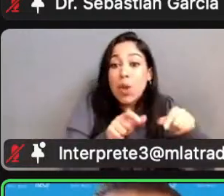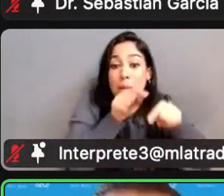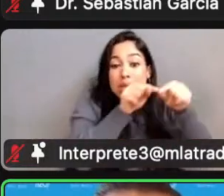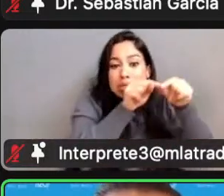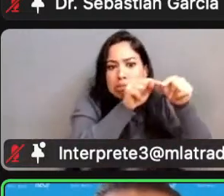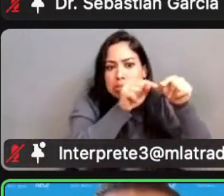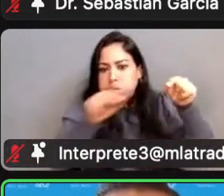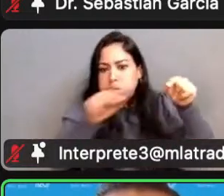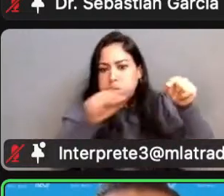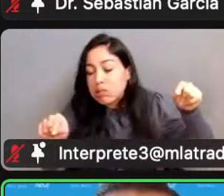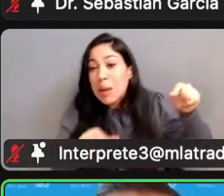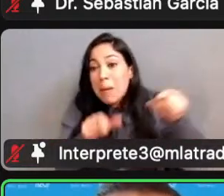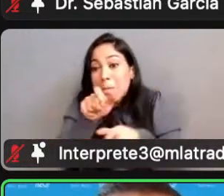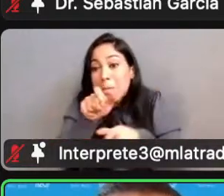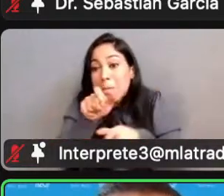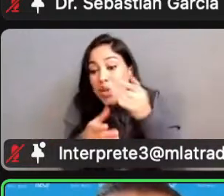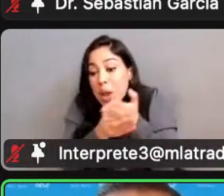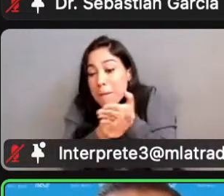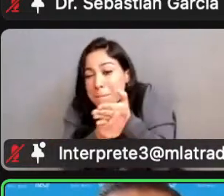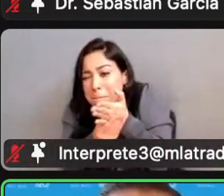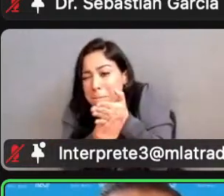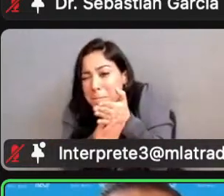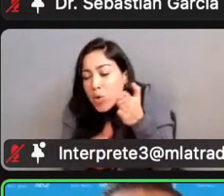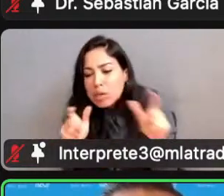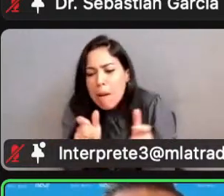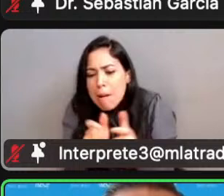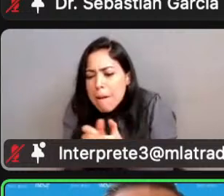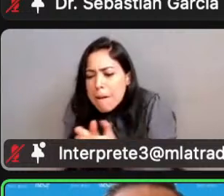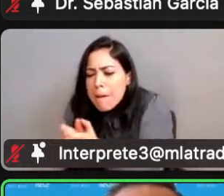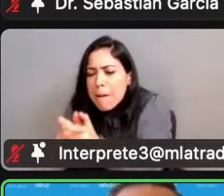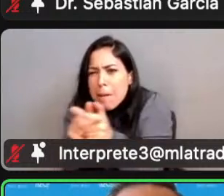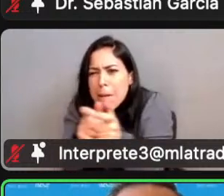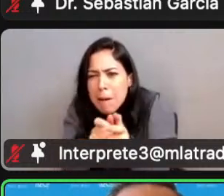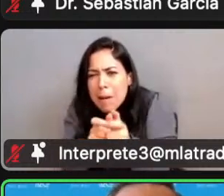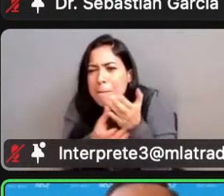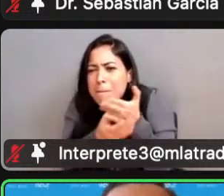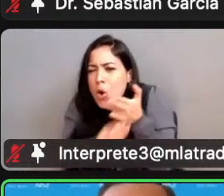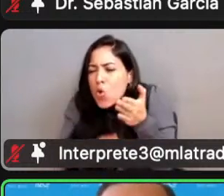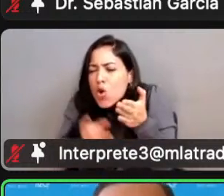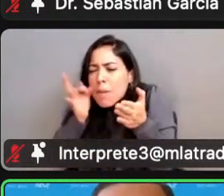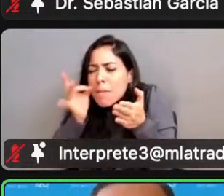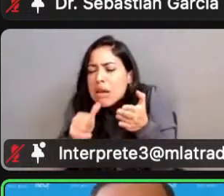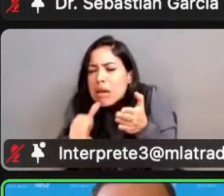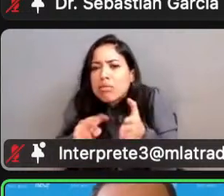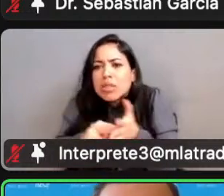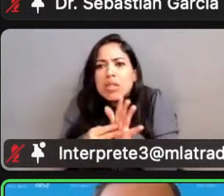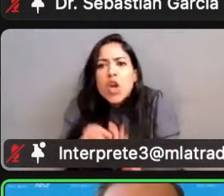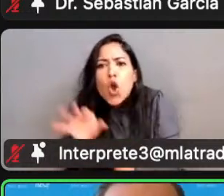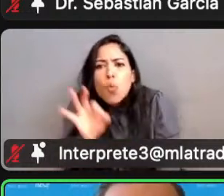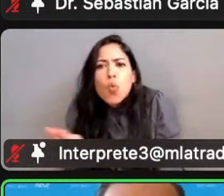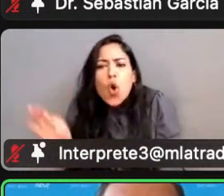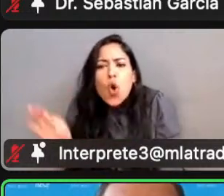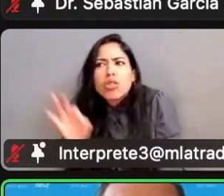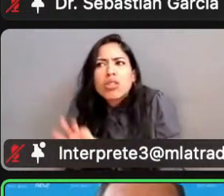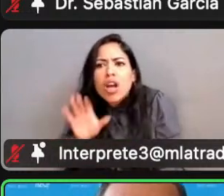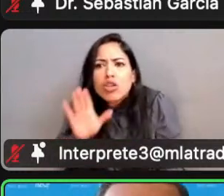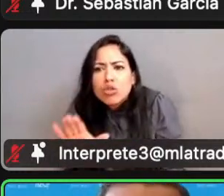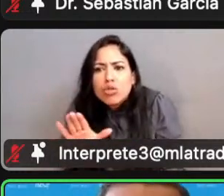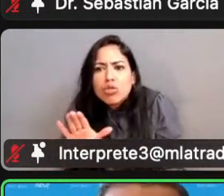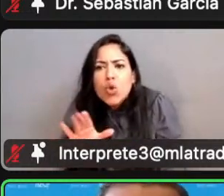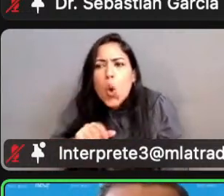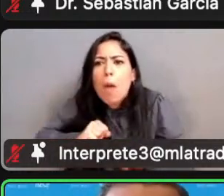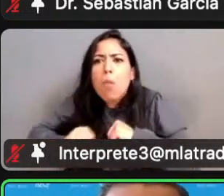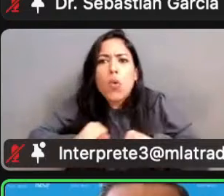the poorest these territories are in the city, there are a lower percentage